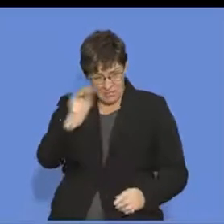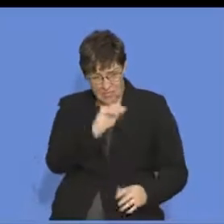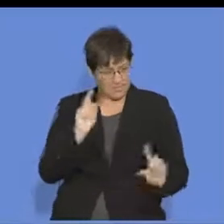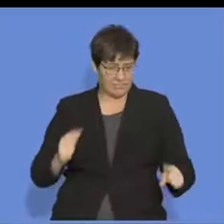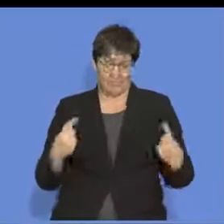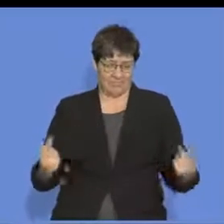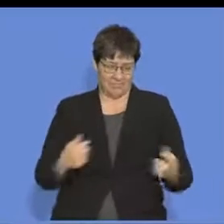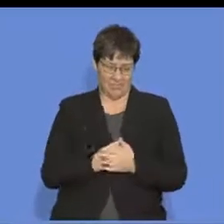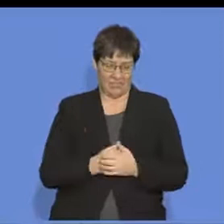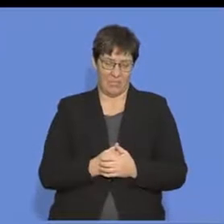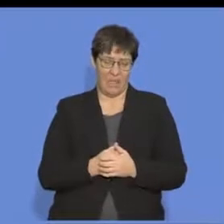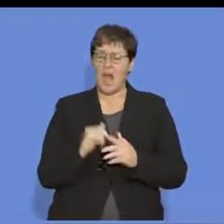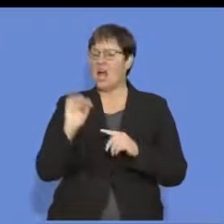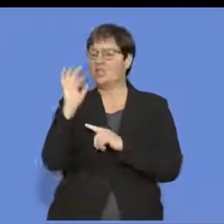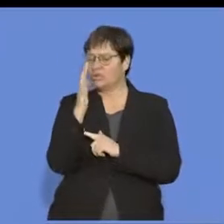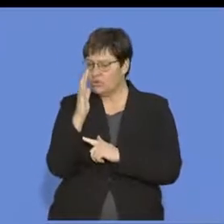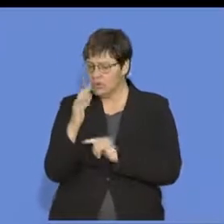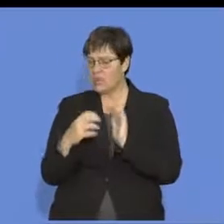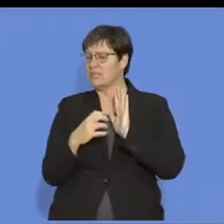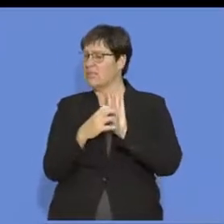using tree diagram can work,